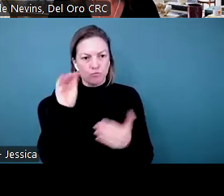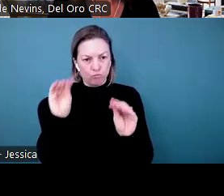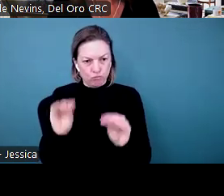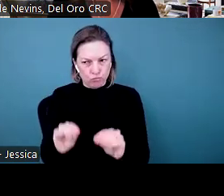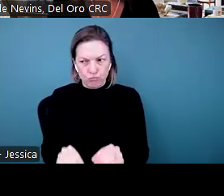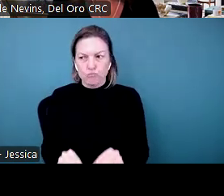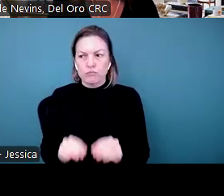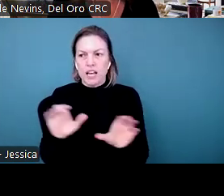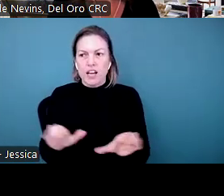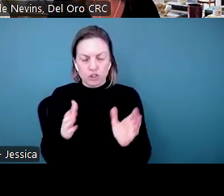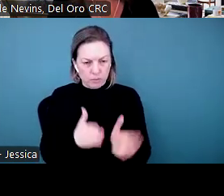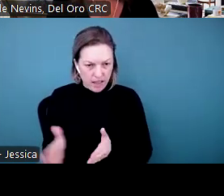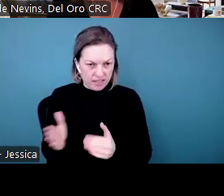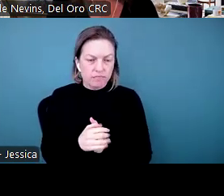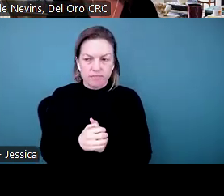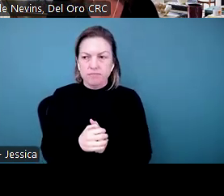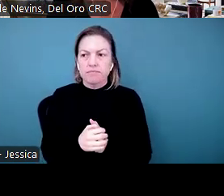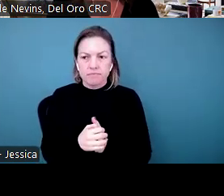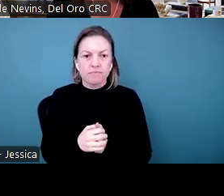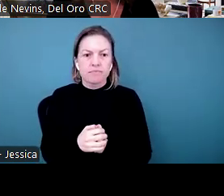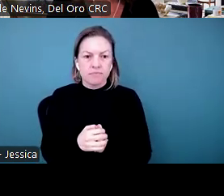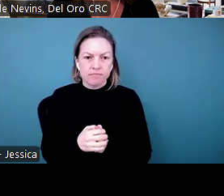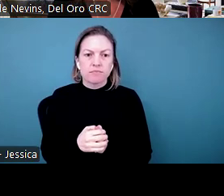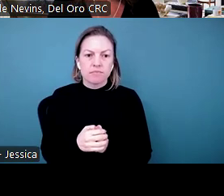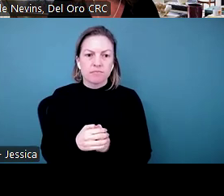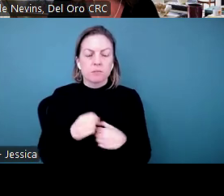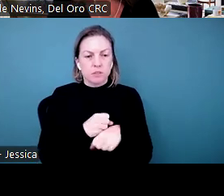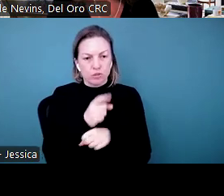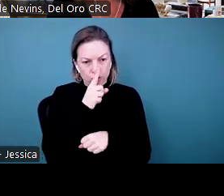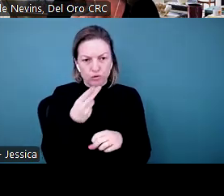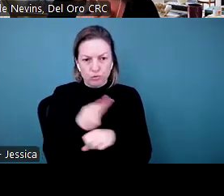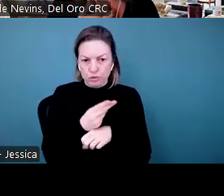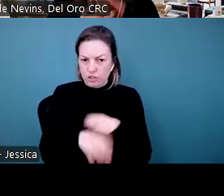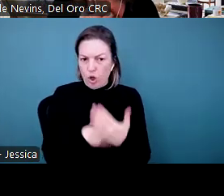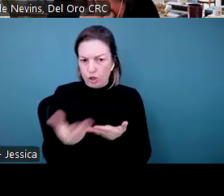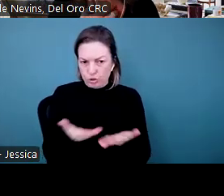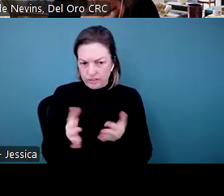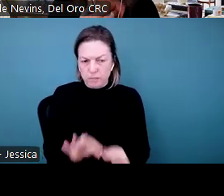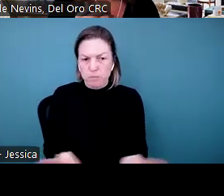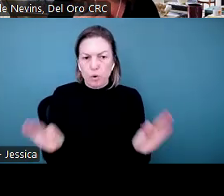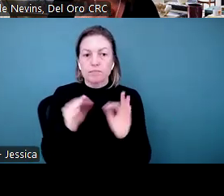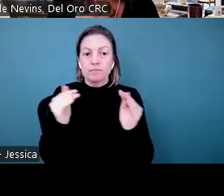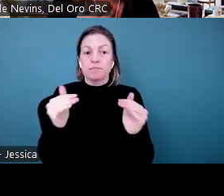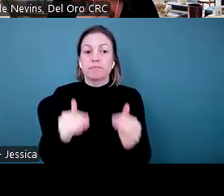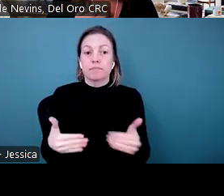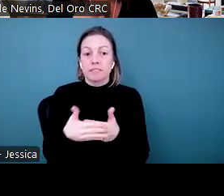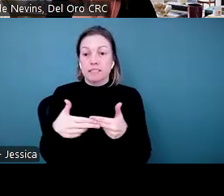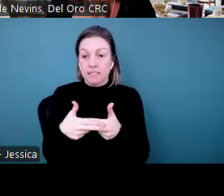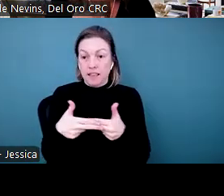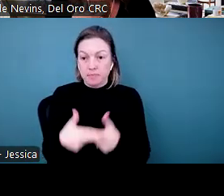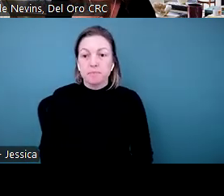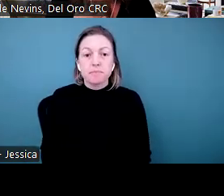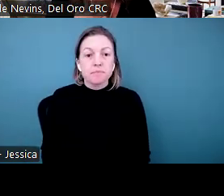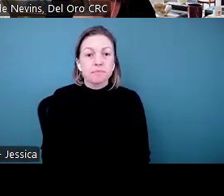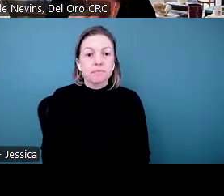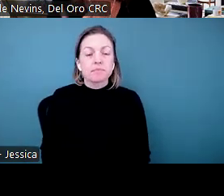plan. And so tapping into all of those services is key. If we could go to the next slide. Of course,